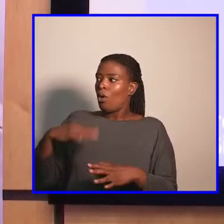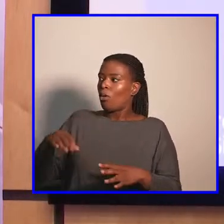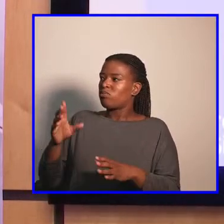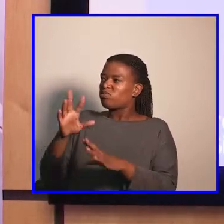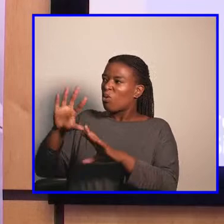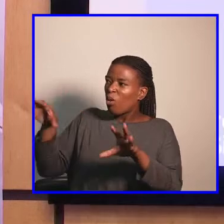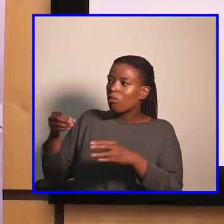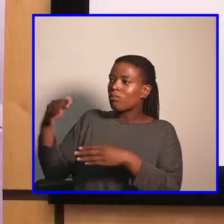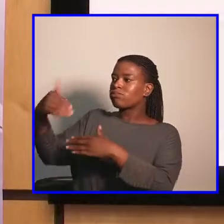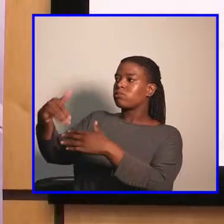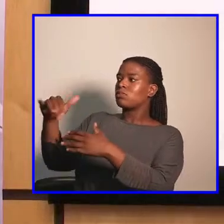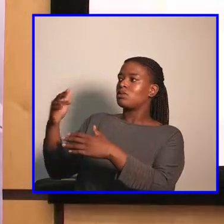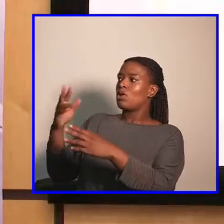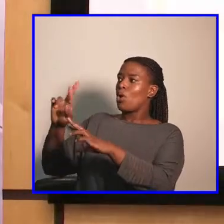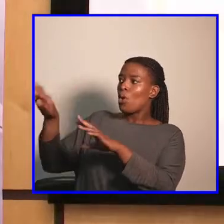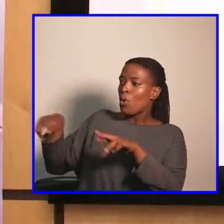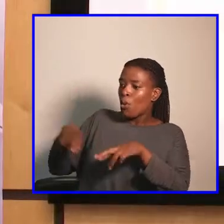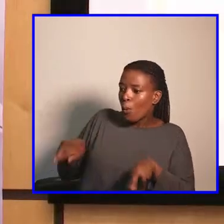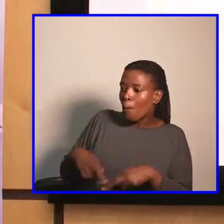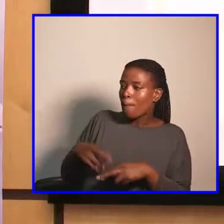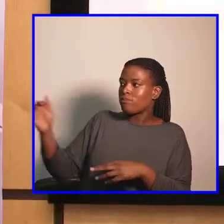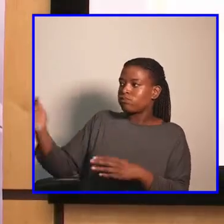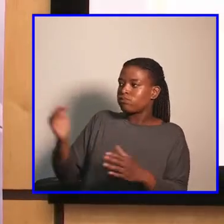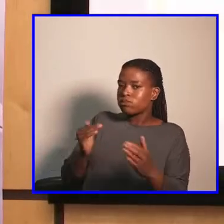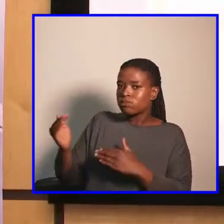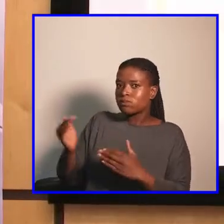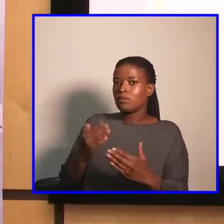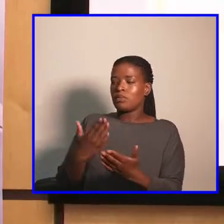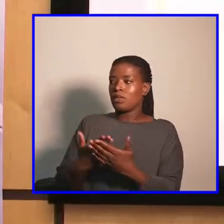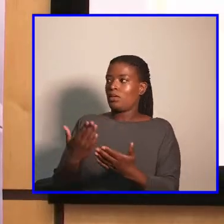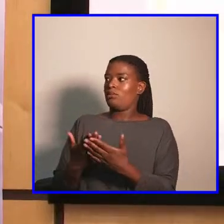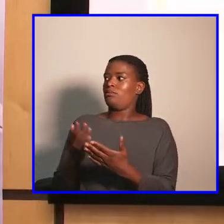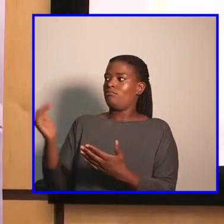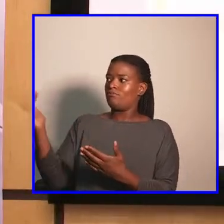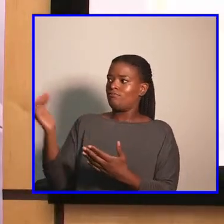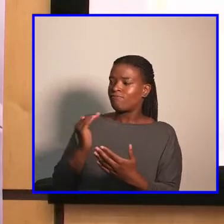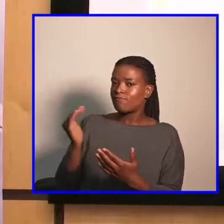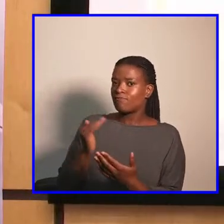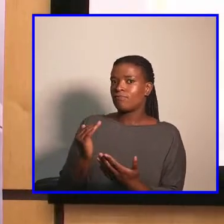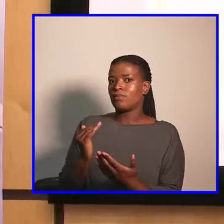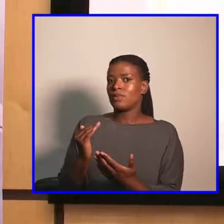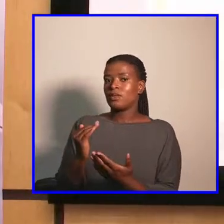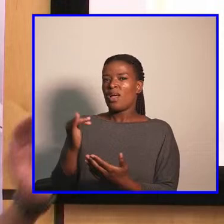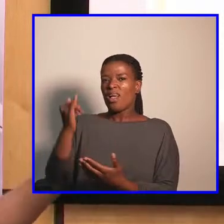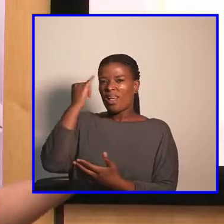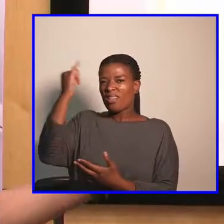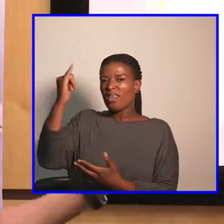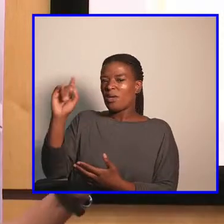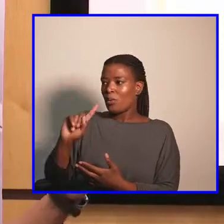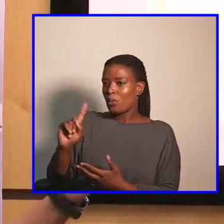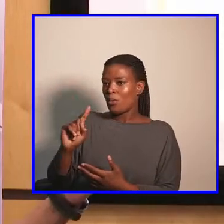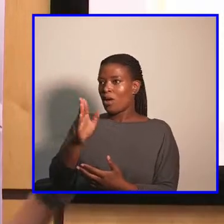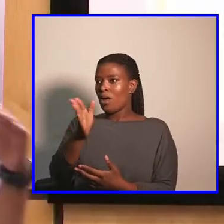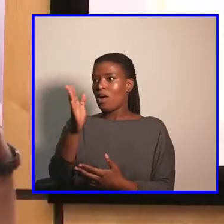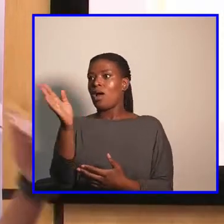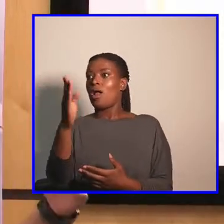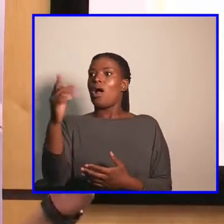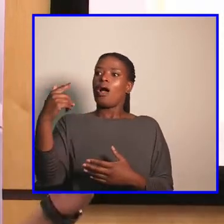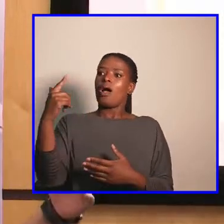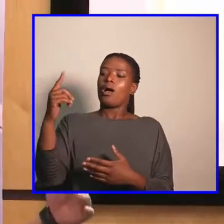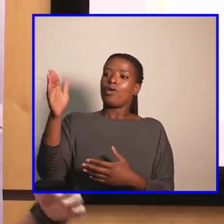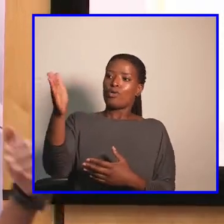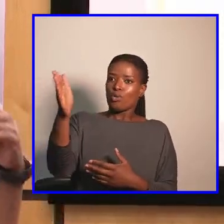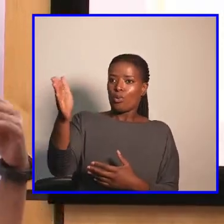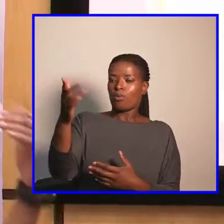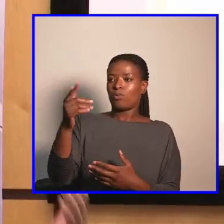so everybody is seated, settled as they come up. And the idea is they'll come through this door. As